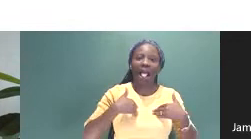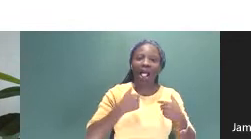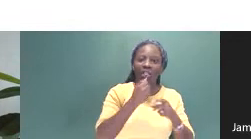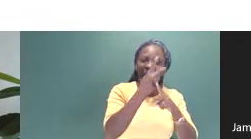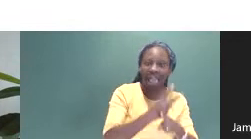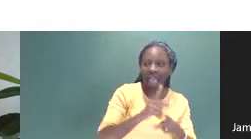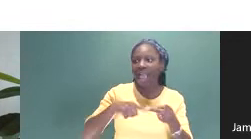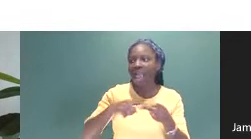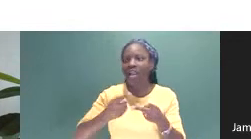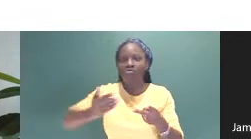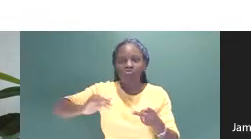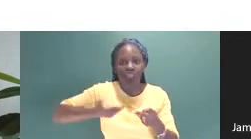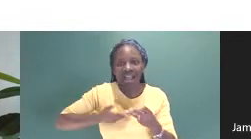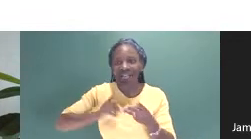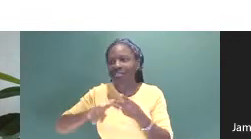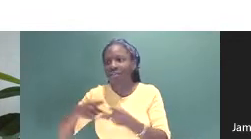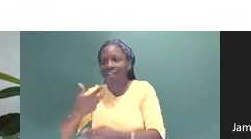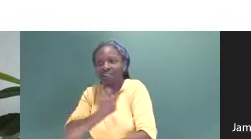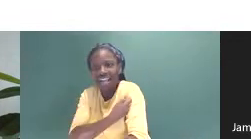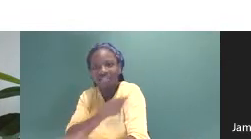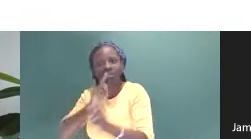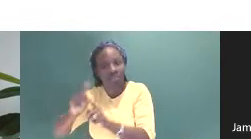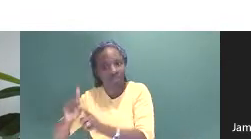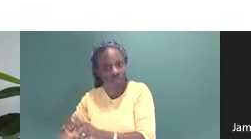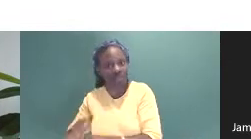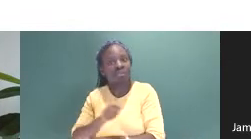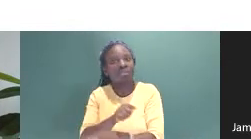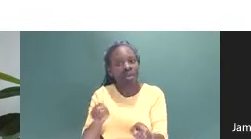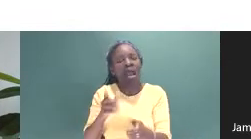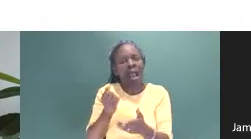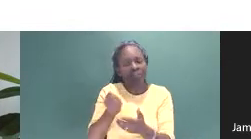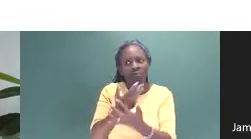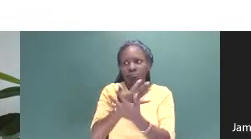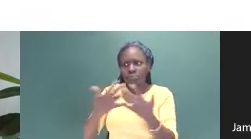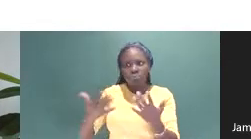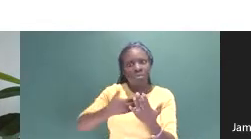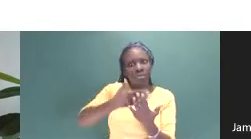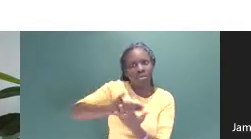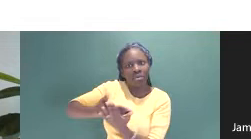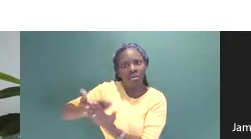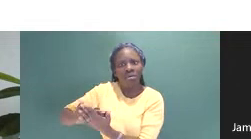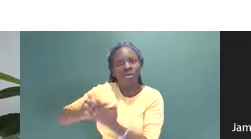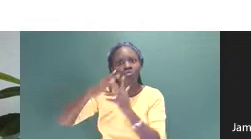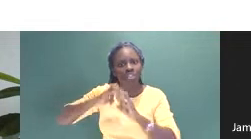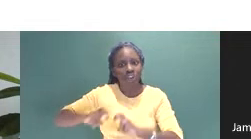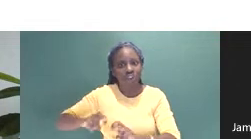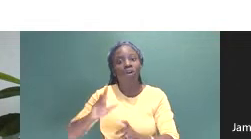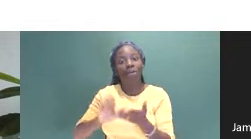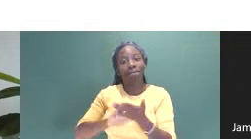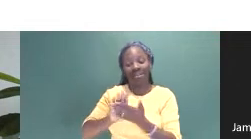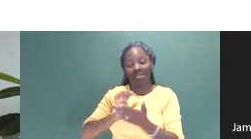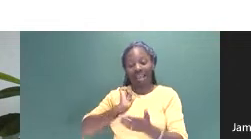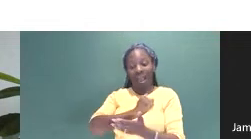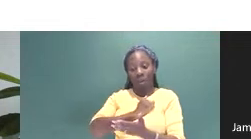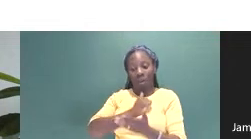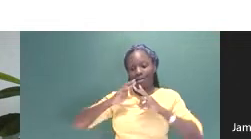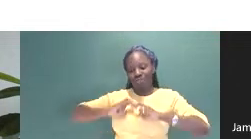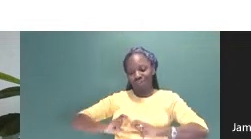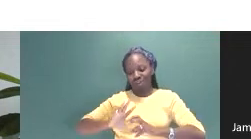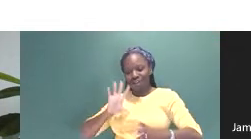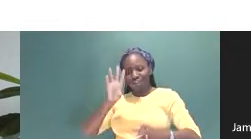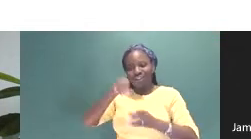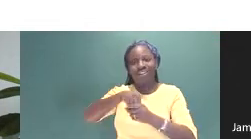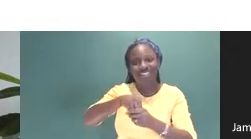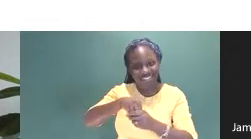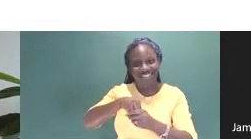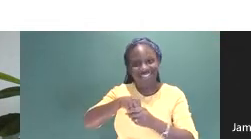rights or vaccines or these kind of things. So there have been quite a lot of studies. So ours just fits into that big jigsaw puzzle